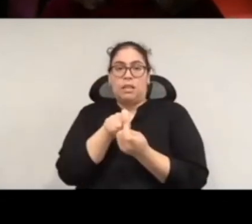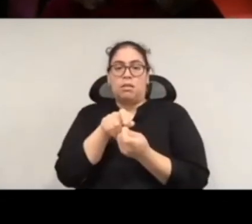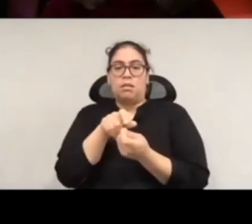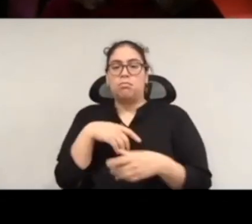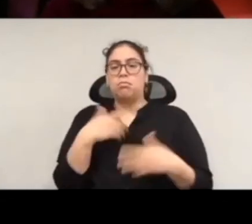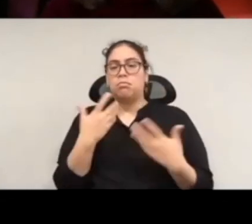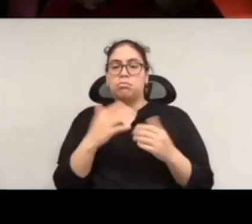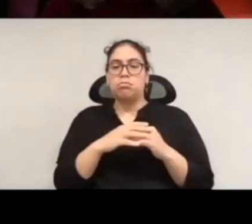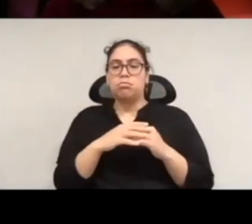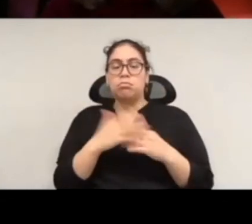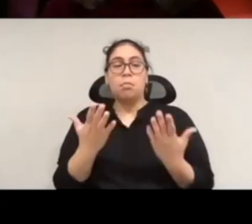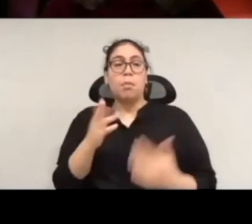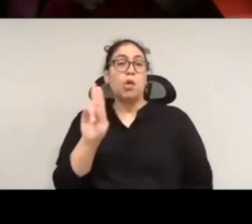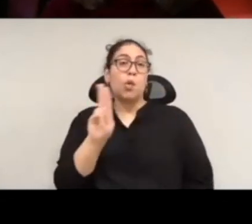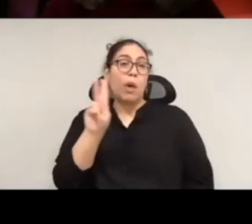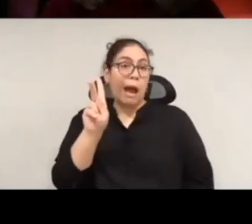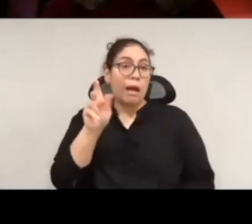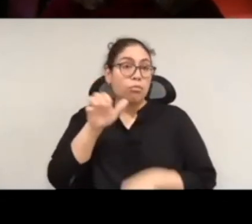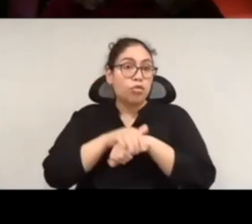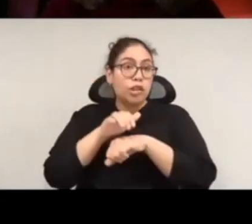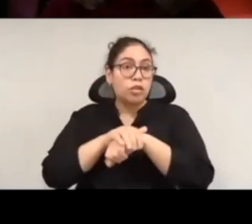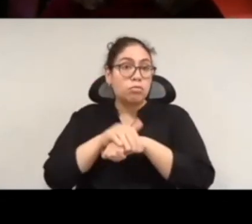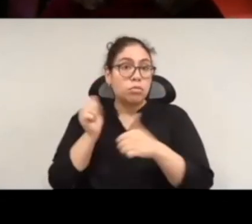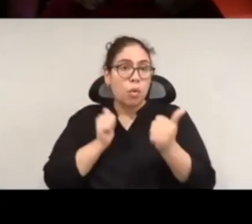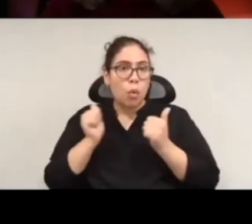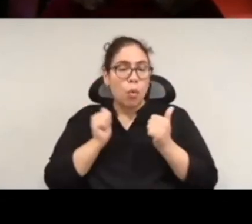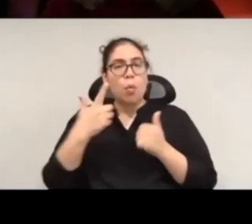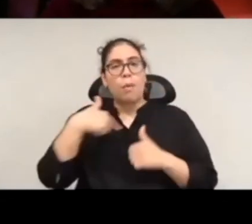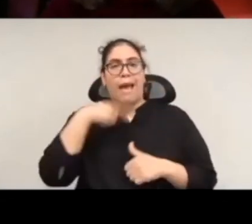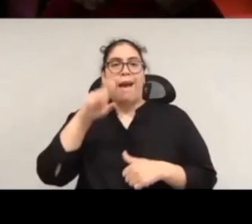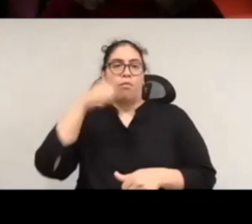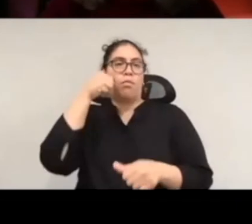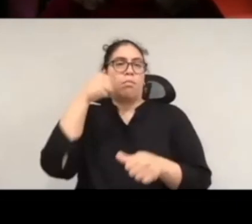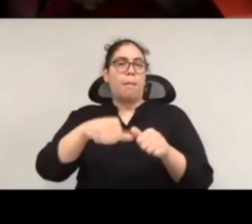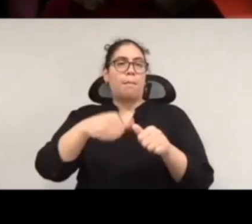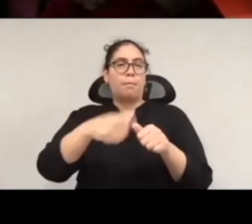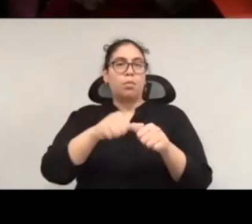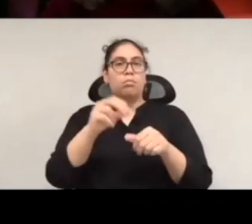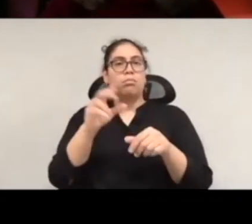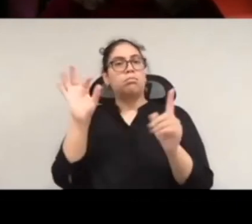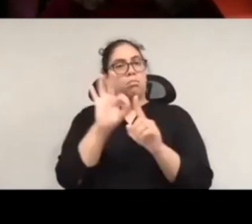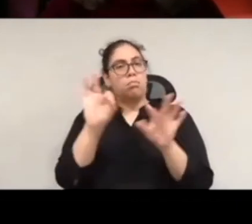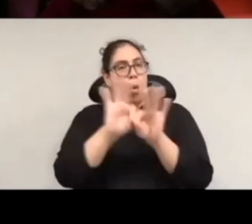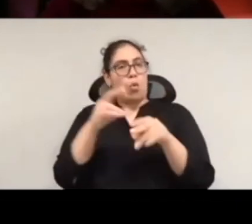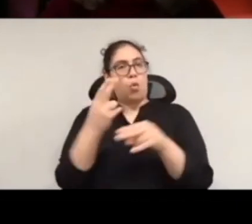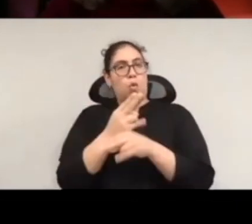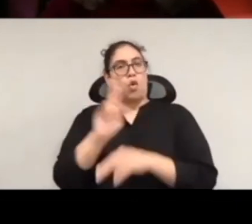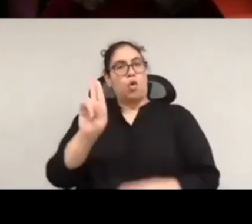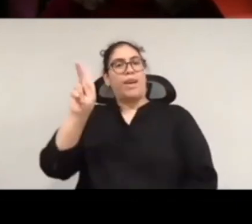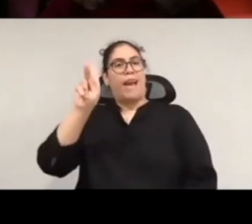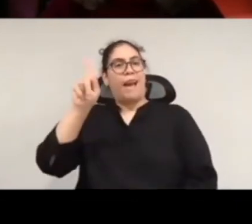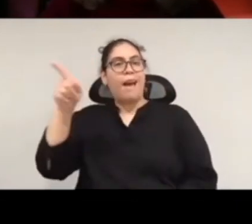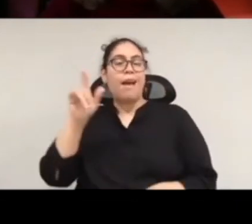a UK show and we have to remember to use UK words for things, lift instead of elevator, lorry Right. instead of